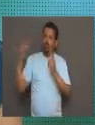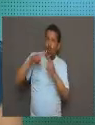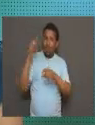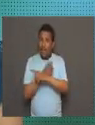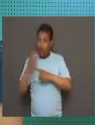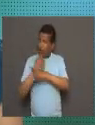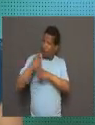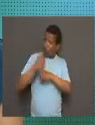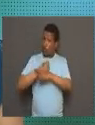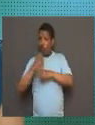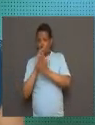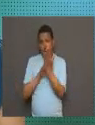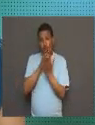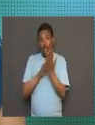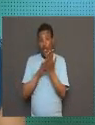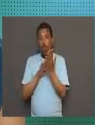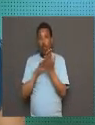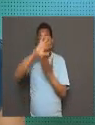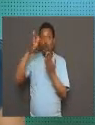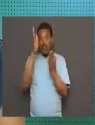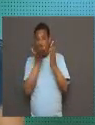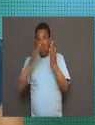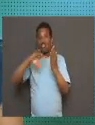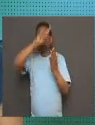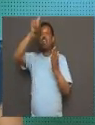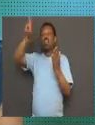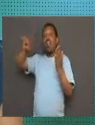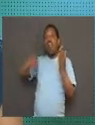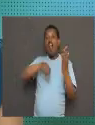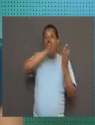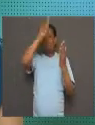practice calculating proportional circles.